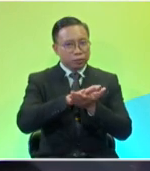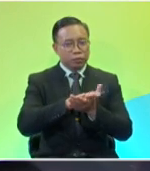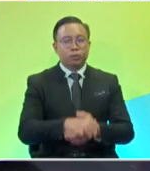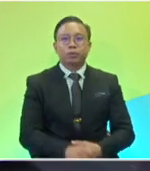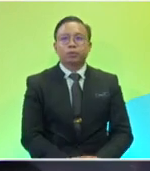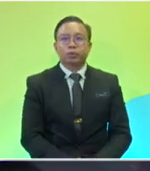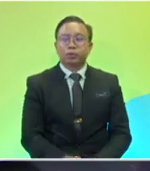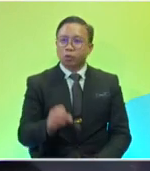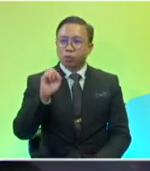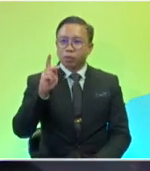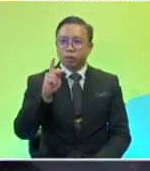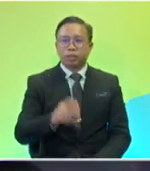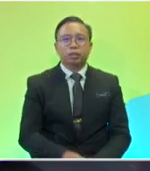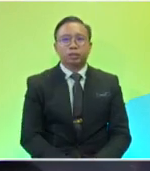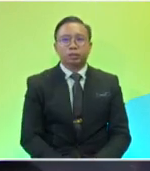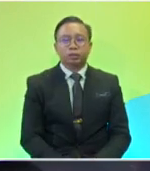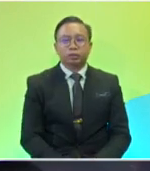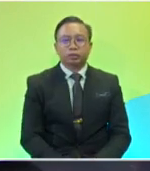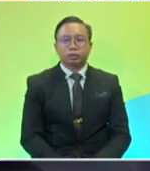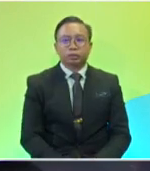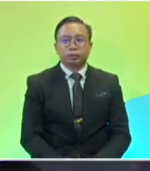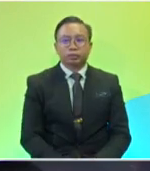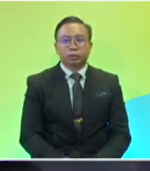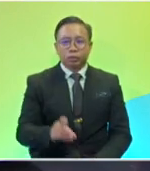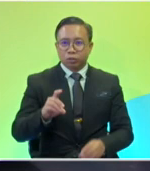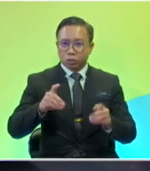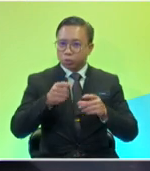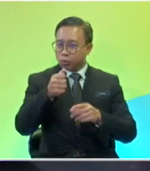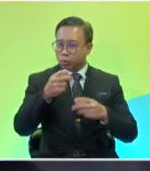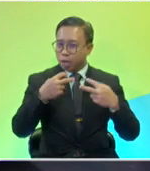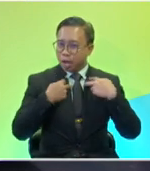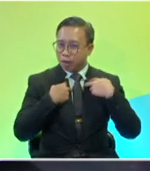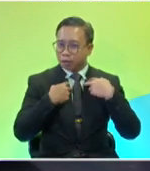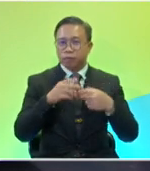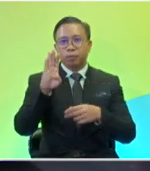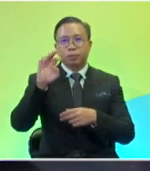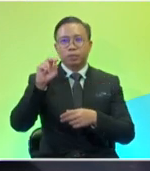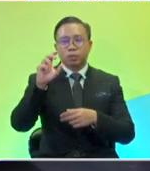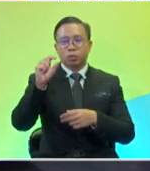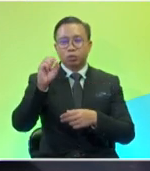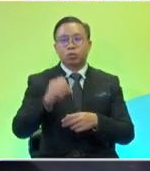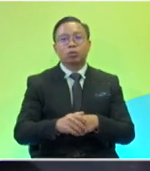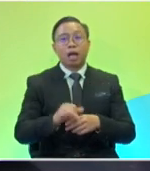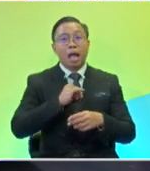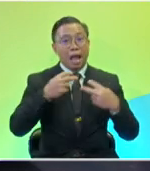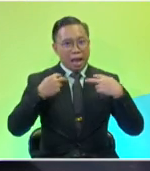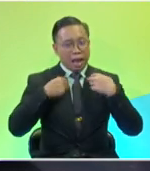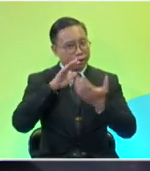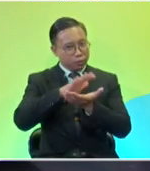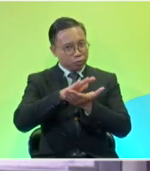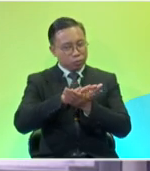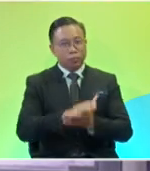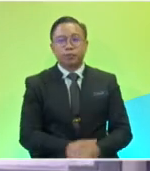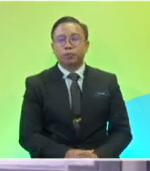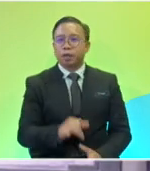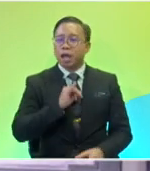school. Okay. Right, so let's see. Do you have school on your bingo cards? Yes, I have school, which is here. Oh,